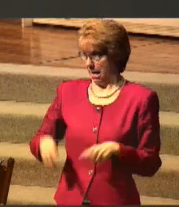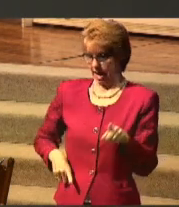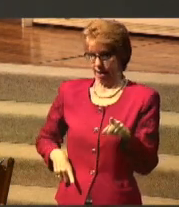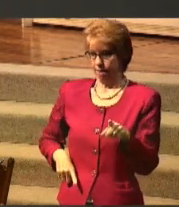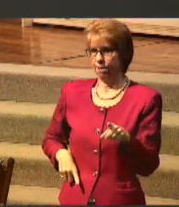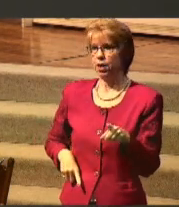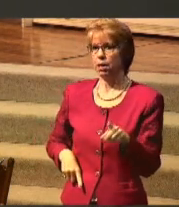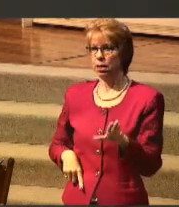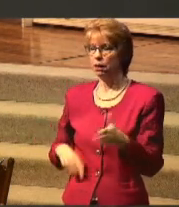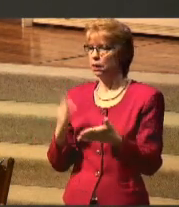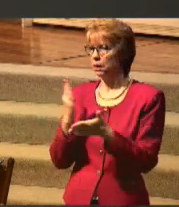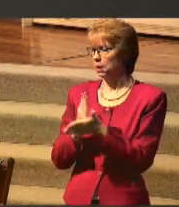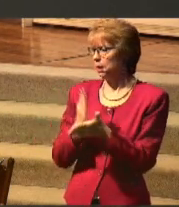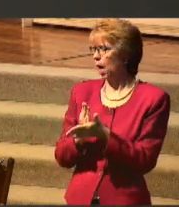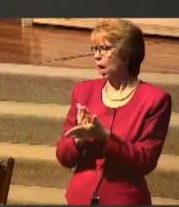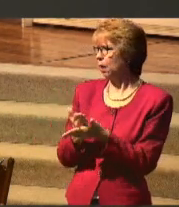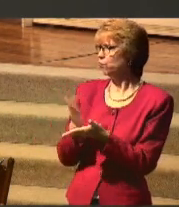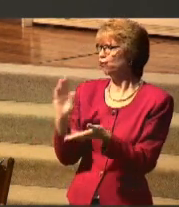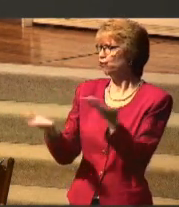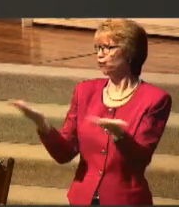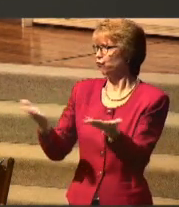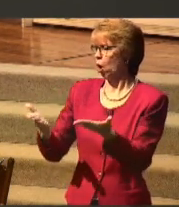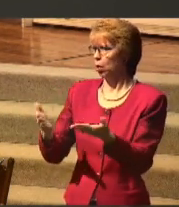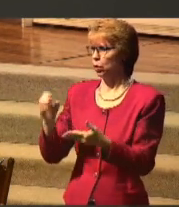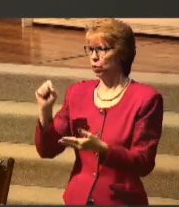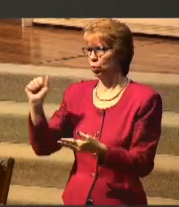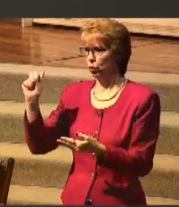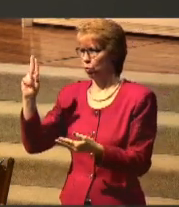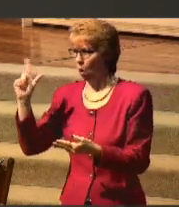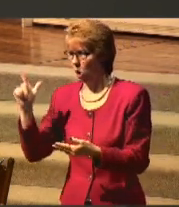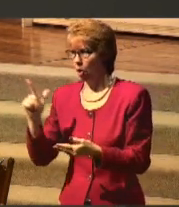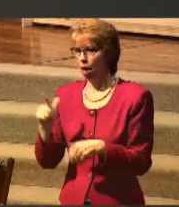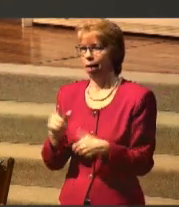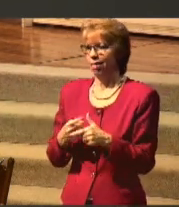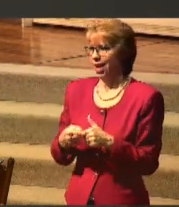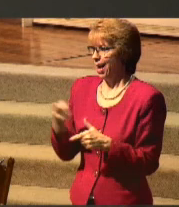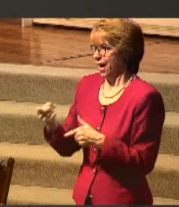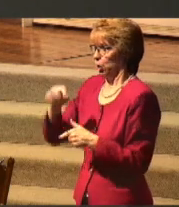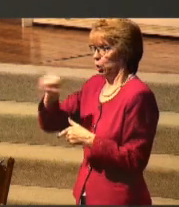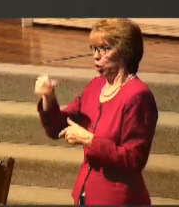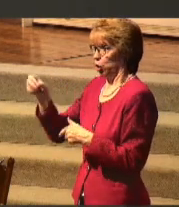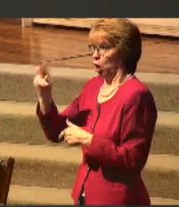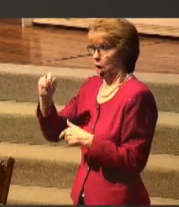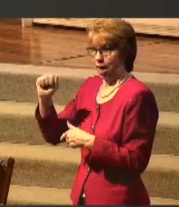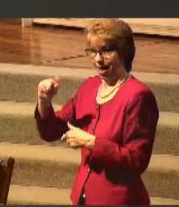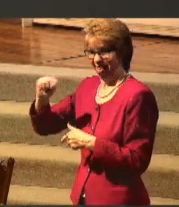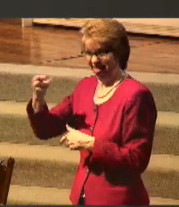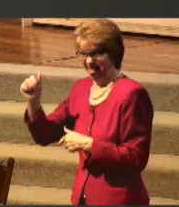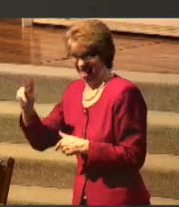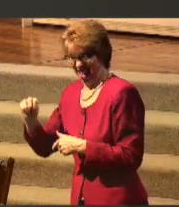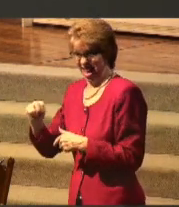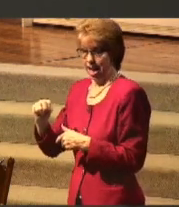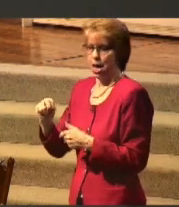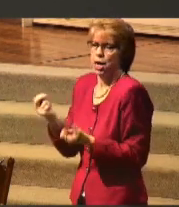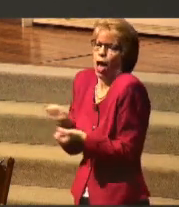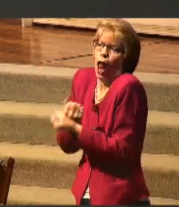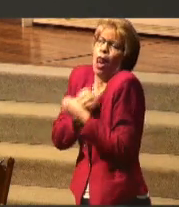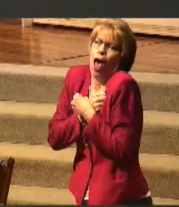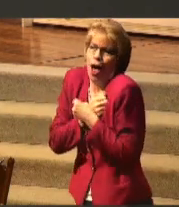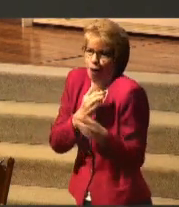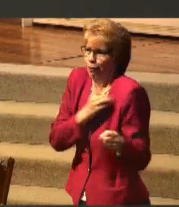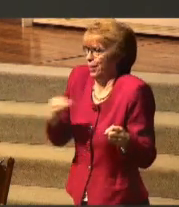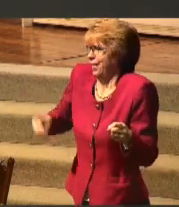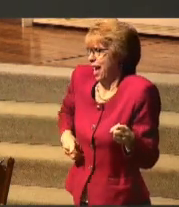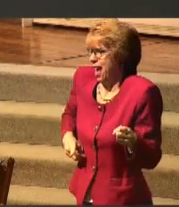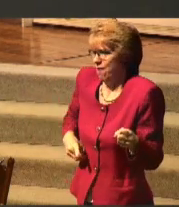speaking unto Saul, that the soul of Jonathan was knit with the soul of David, and Jonathan loved him